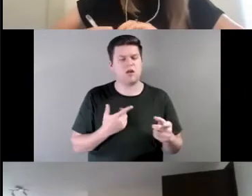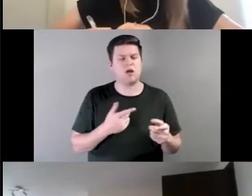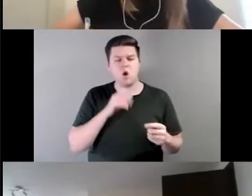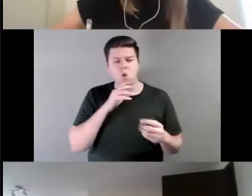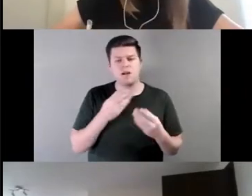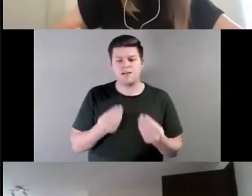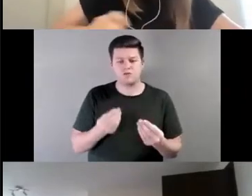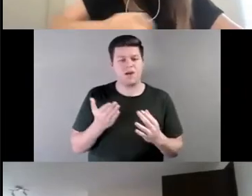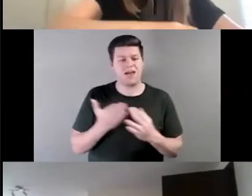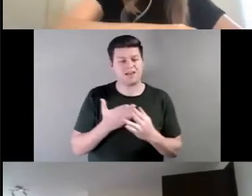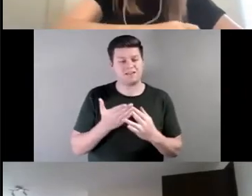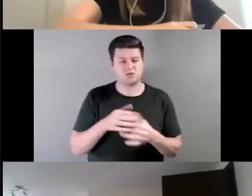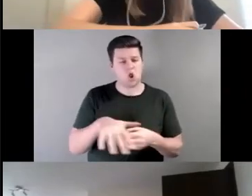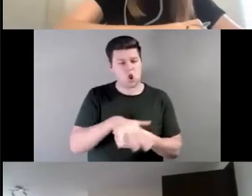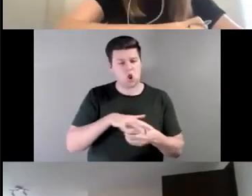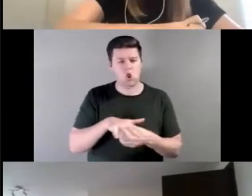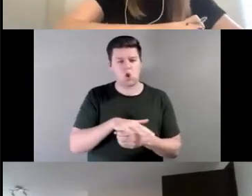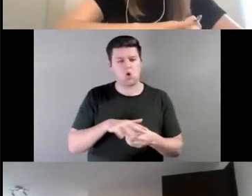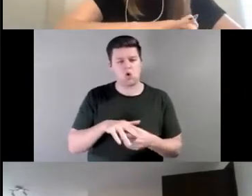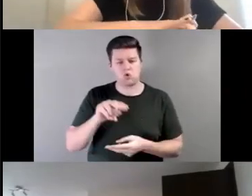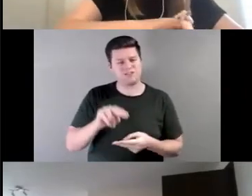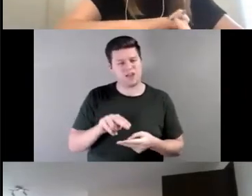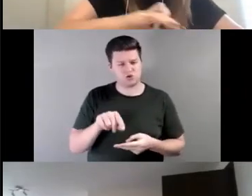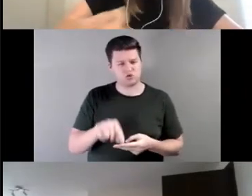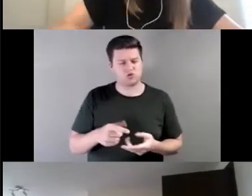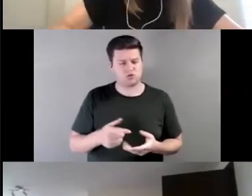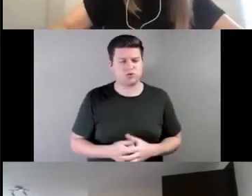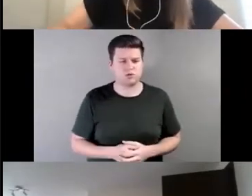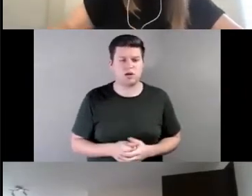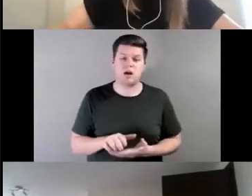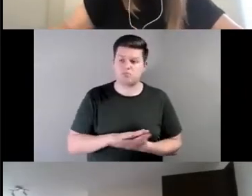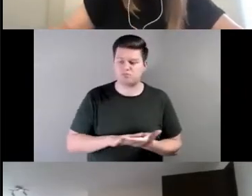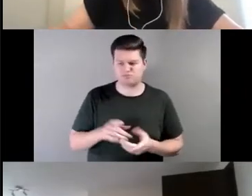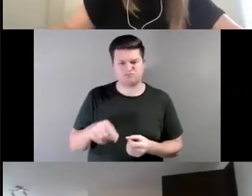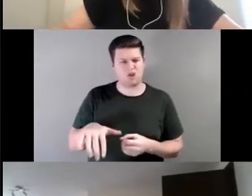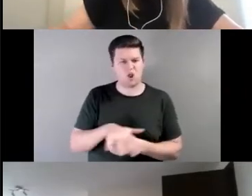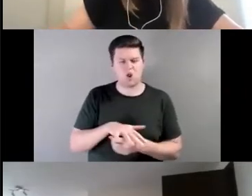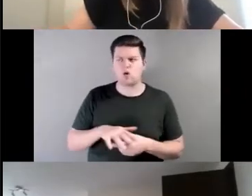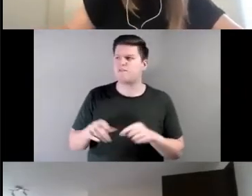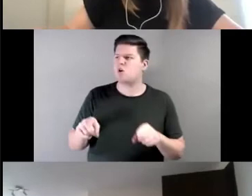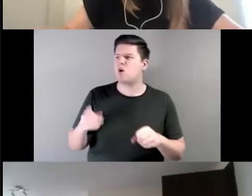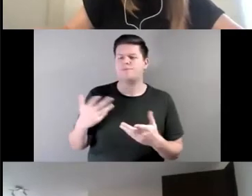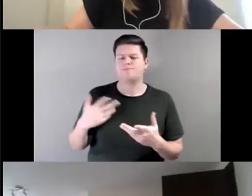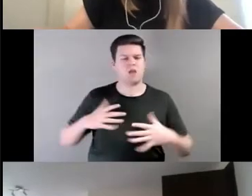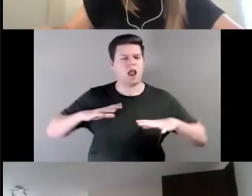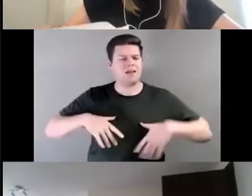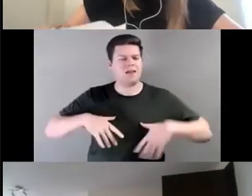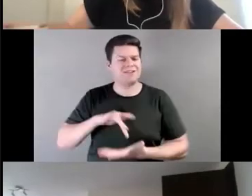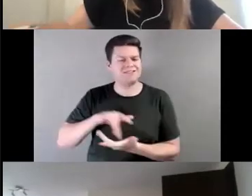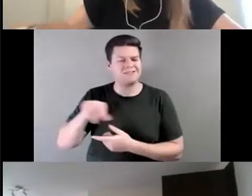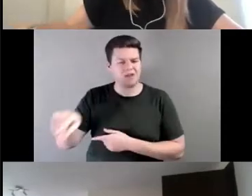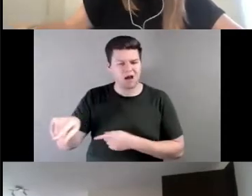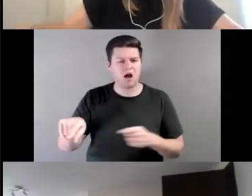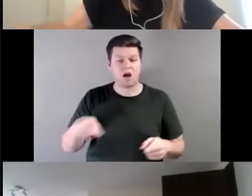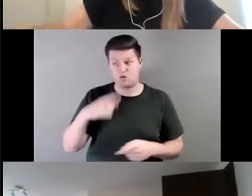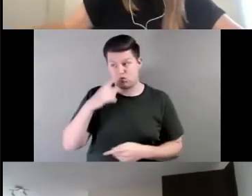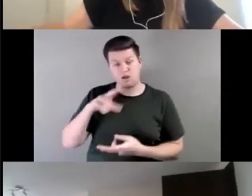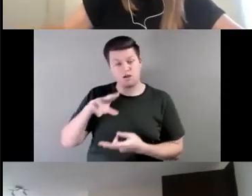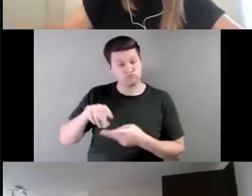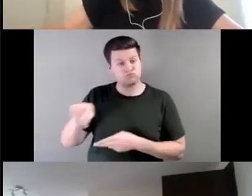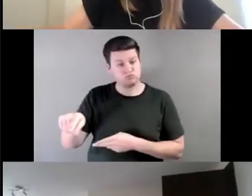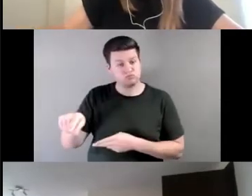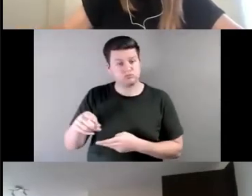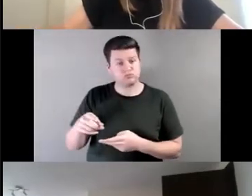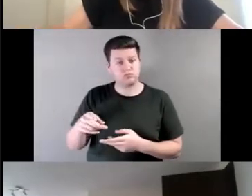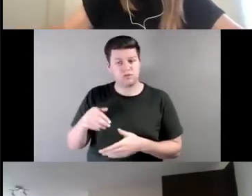So that may be reduced access prices at leisure centres. It might be there are arrangements with local businesses